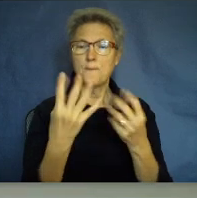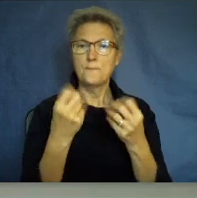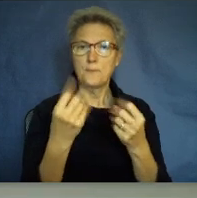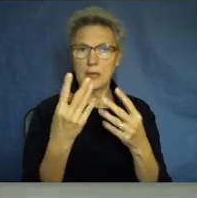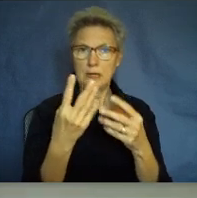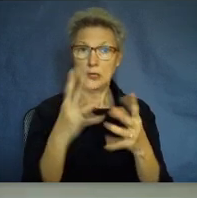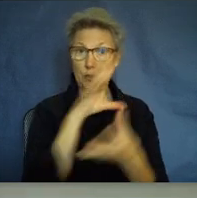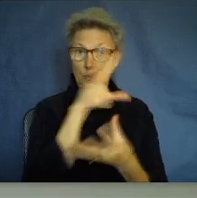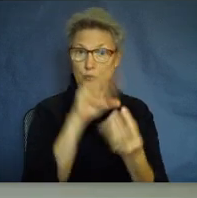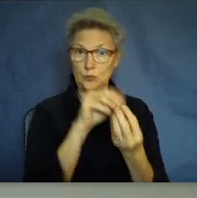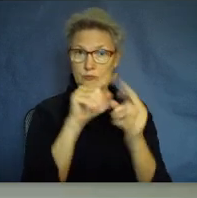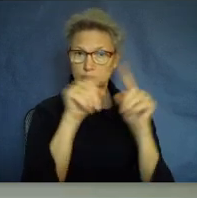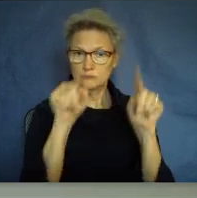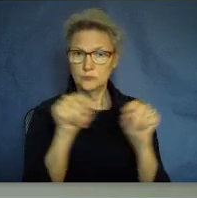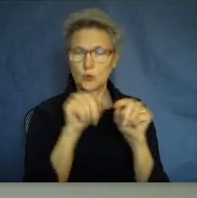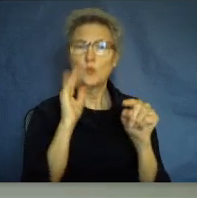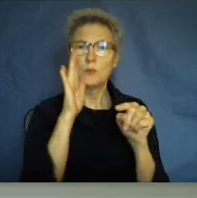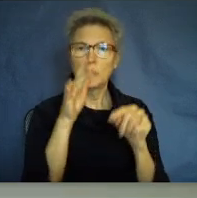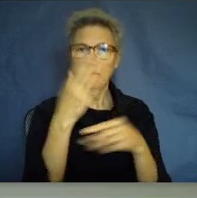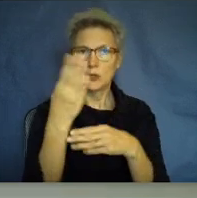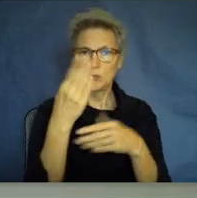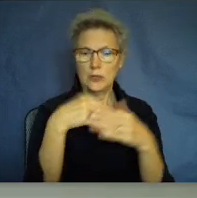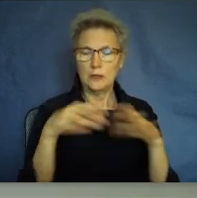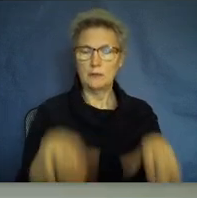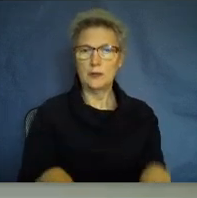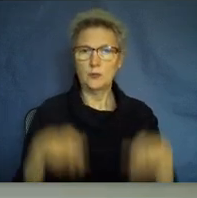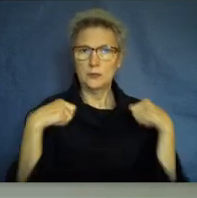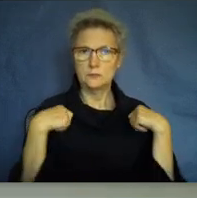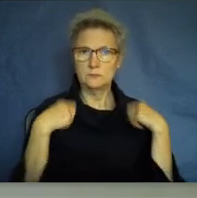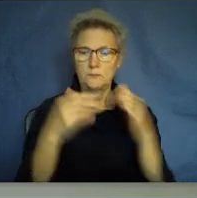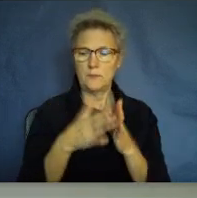many total squares will be blue in my pattern.